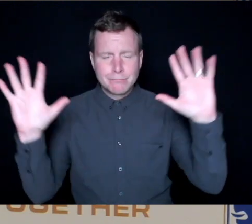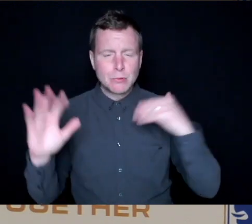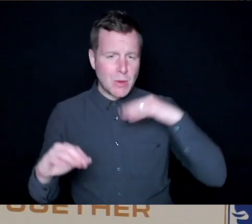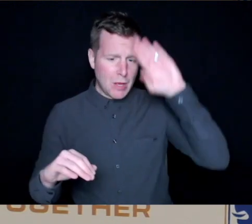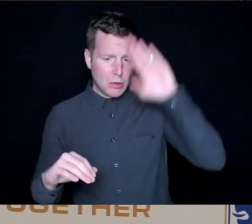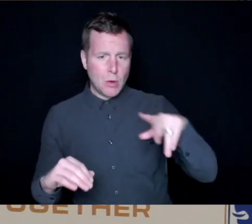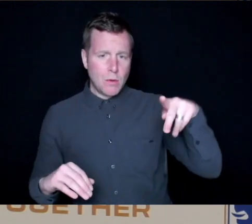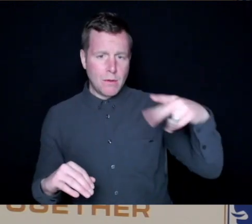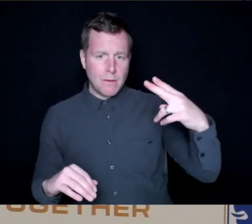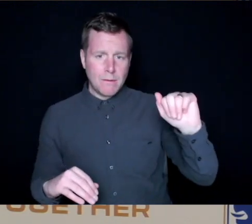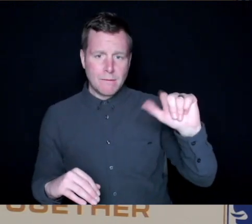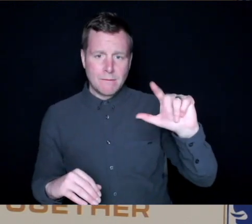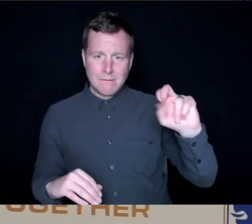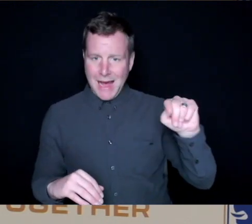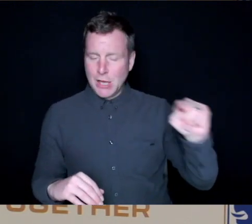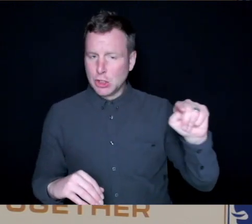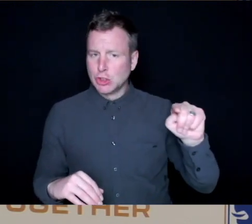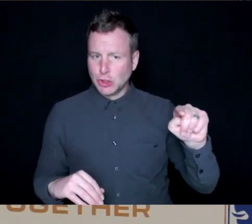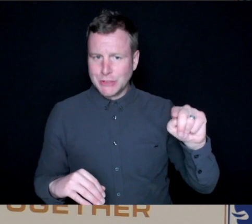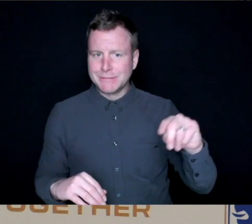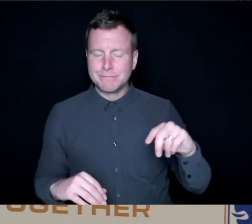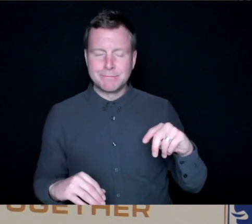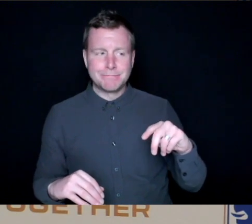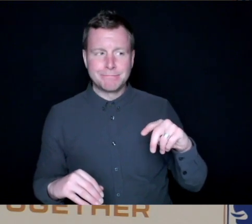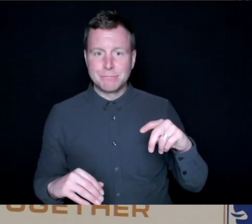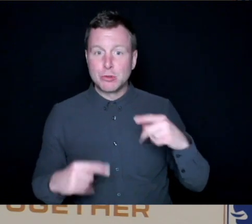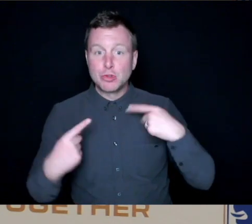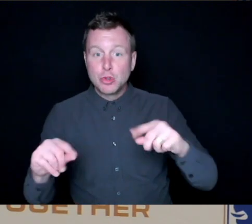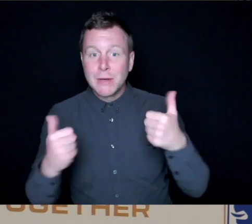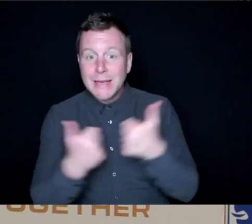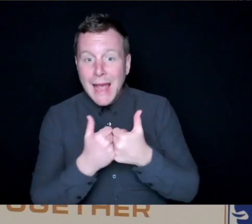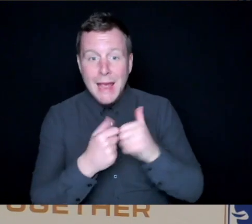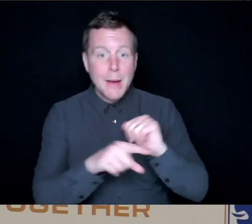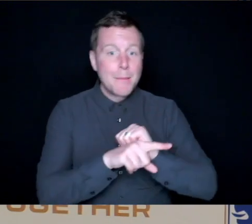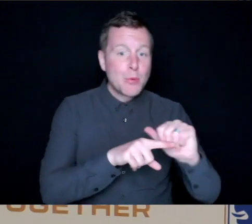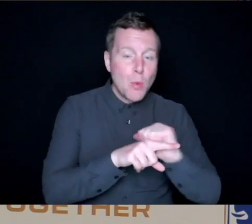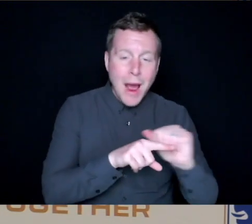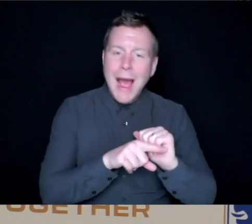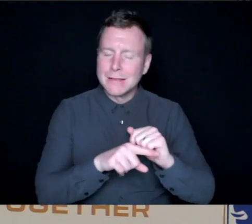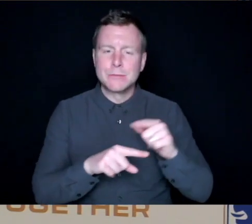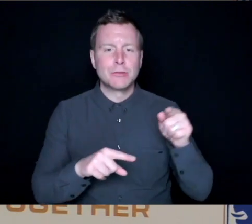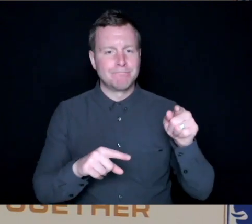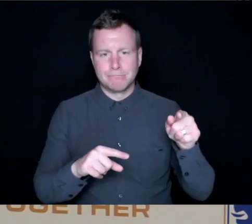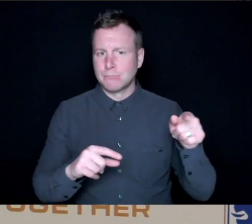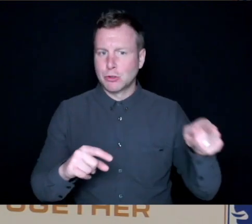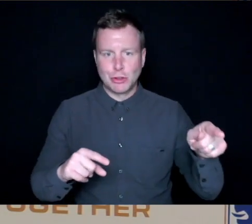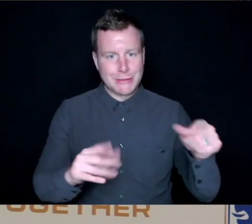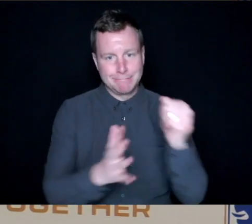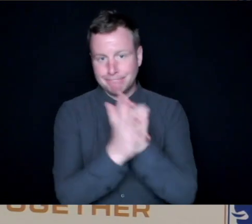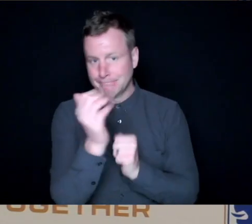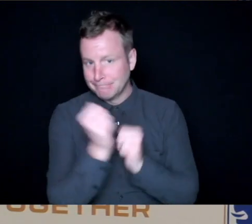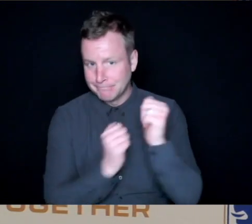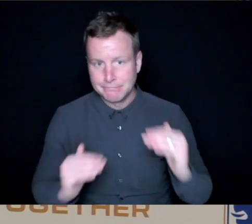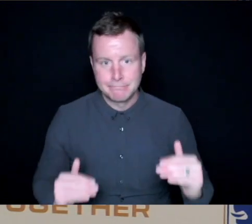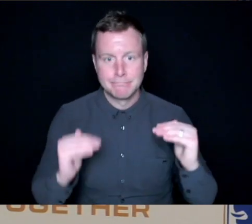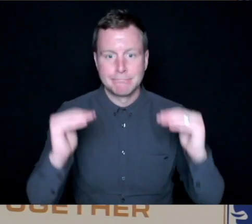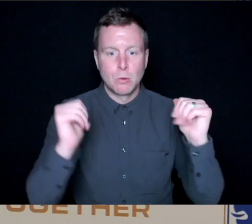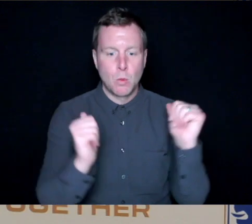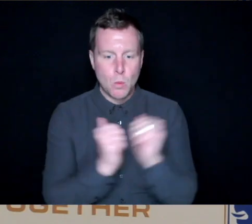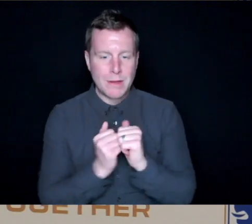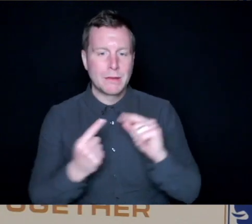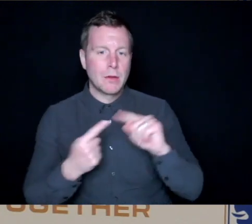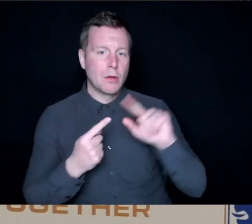know that Fallon has been pushed on the field in games, and she's stepping up to that. And he's also pushed every day by Laurel